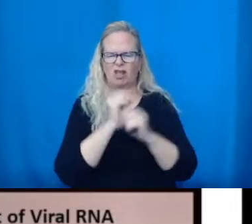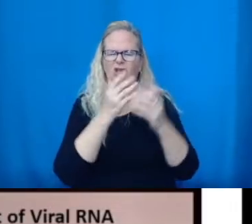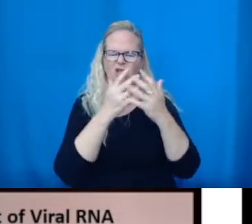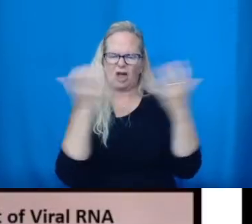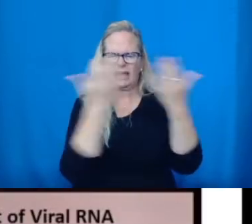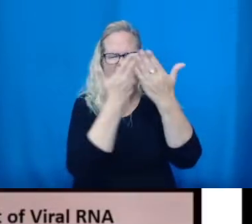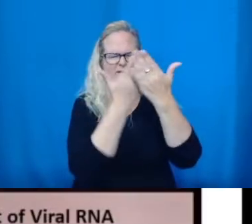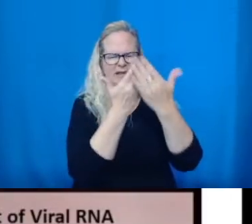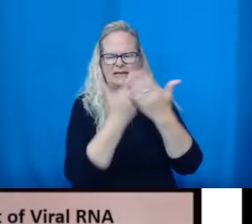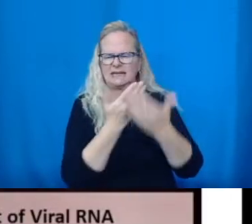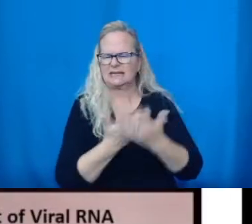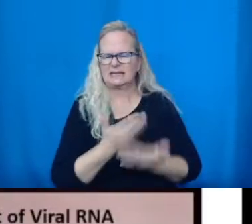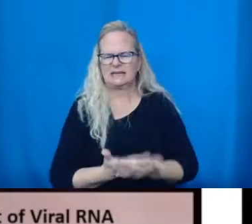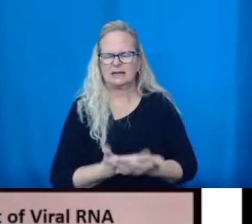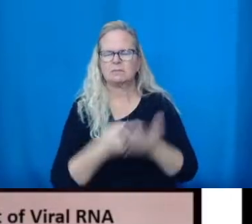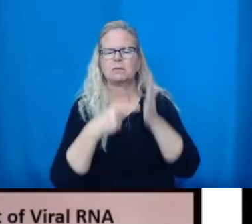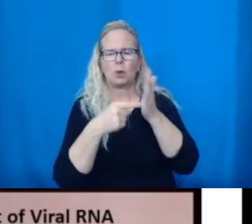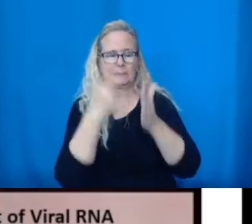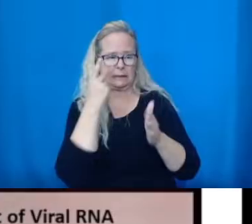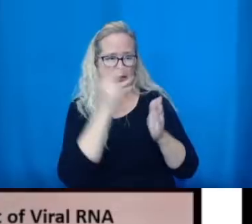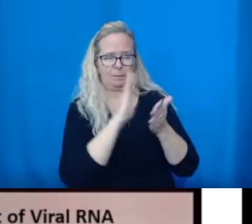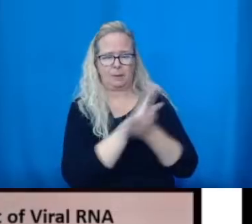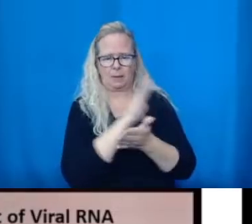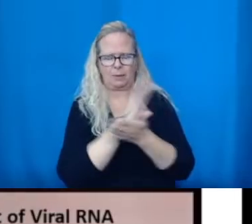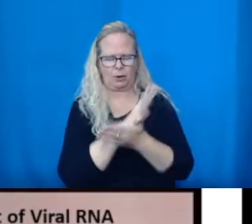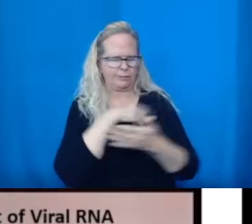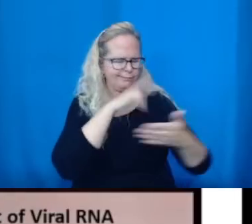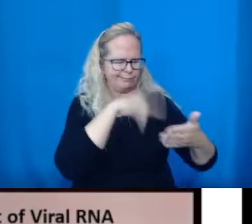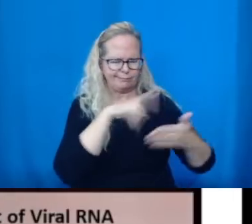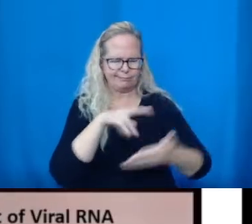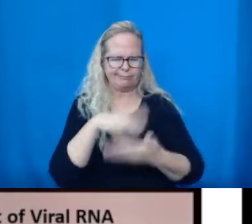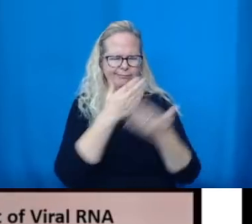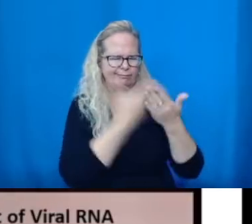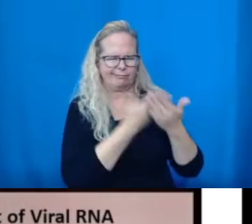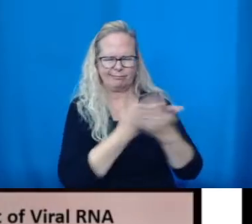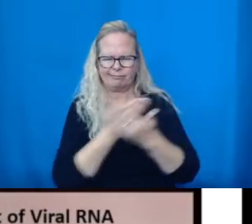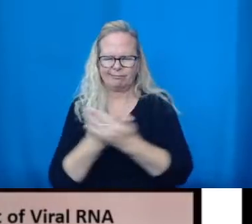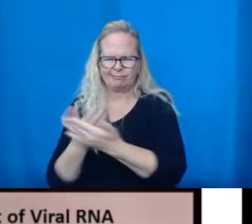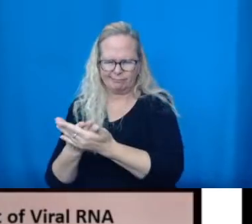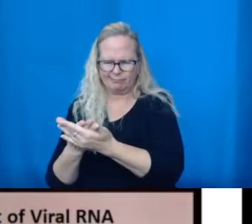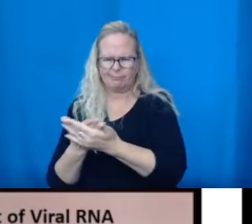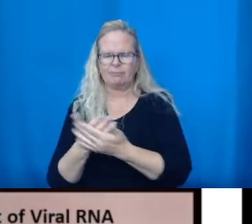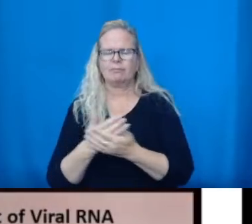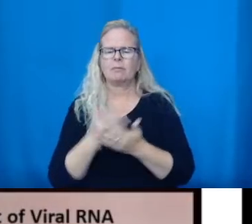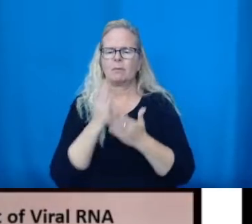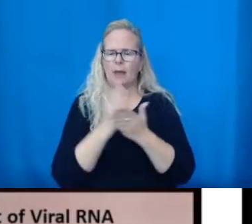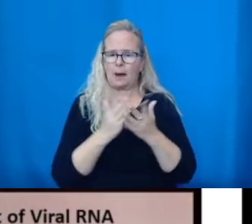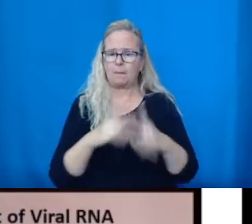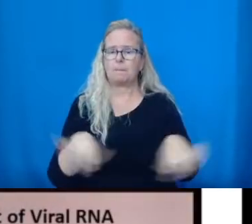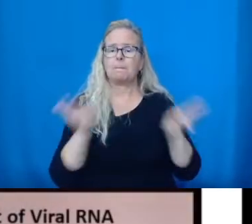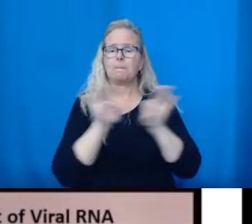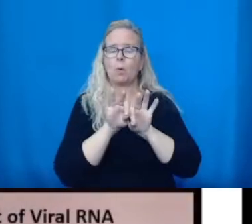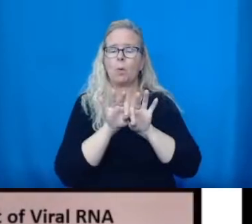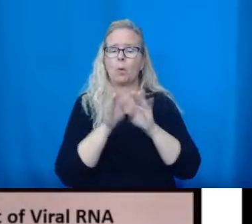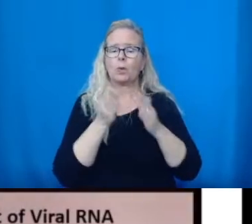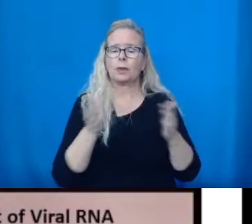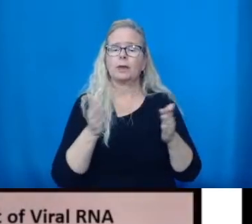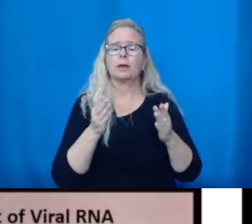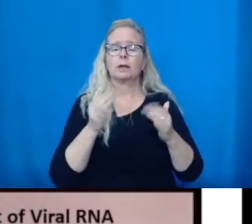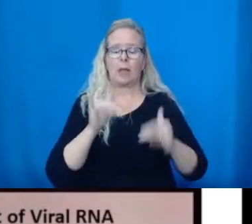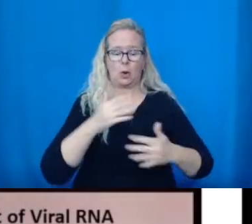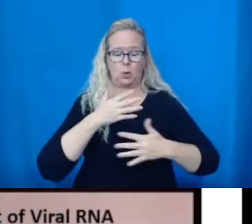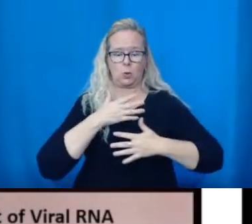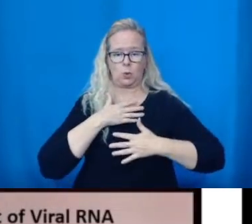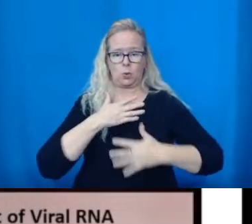some of the critical elements that are pointing towards inhalation exposure being very important. Inhalation exposure is something that's occurring